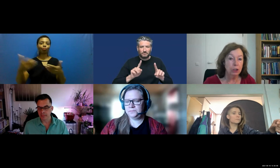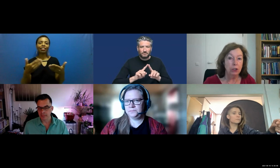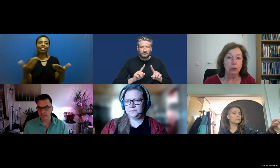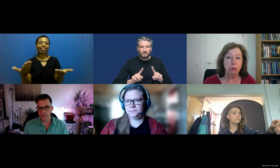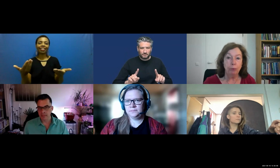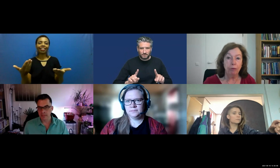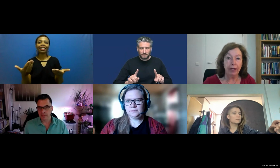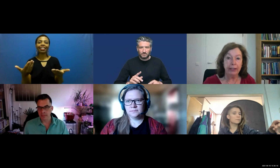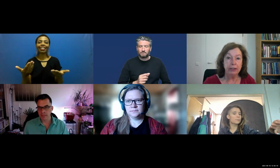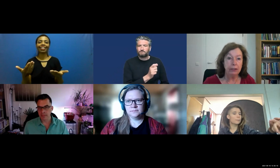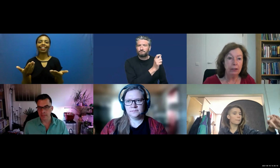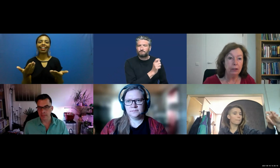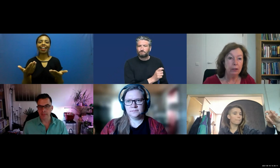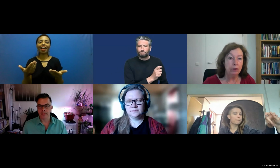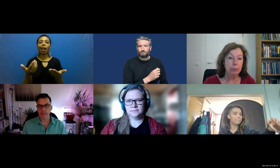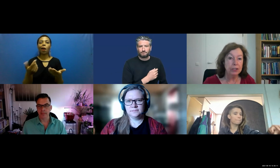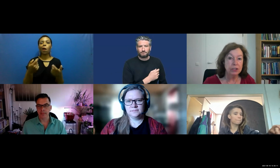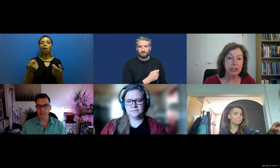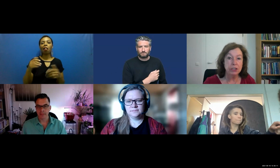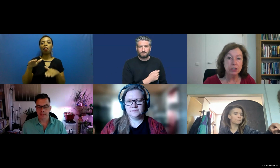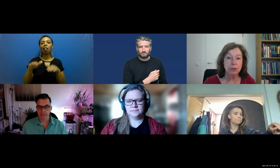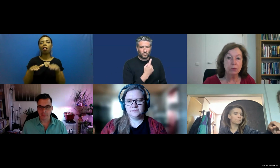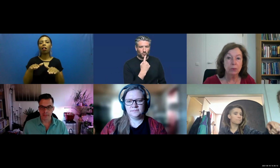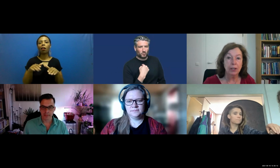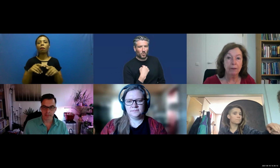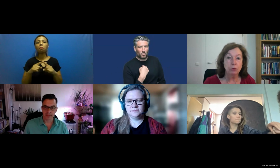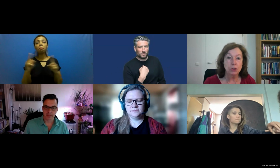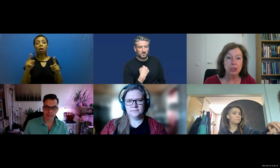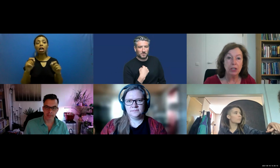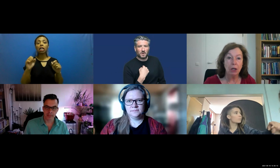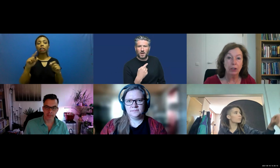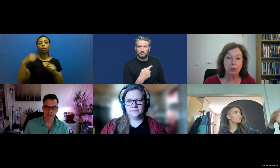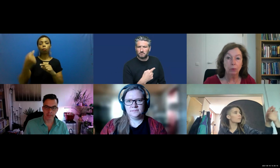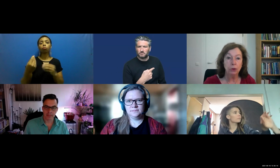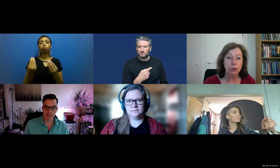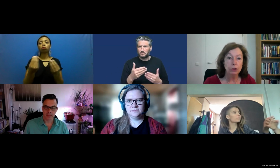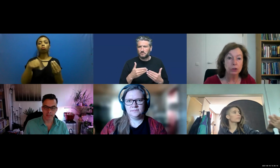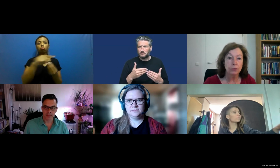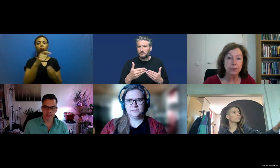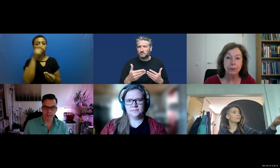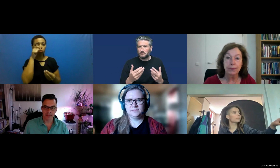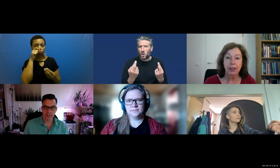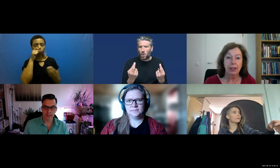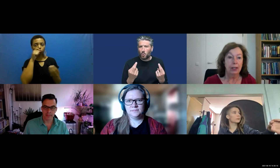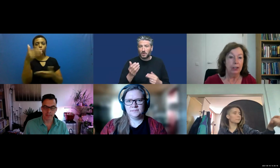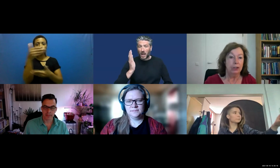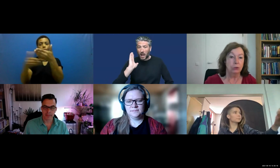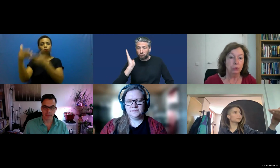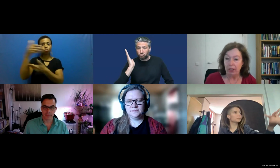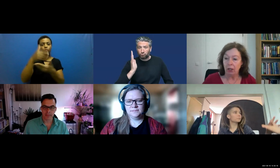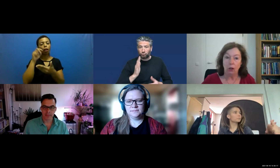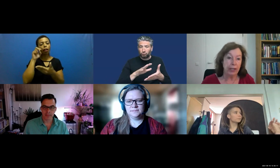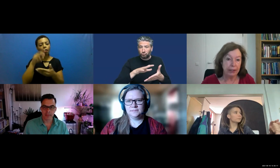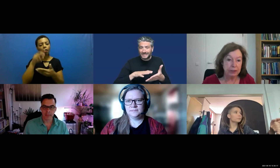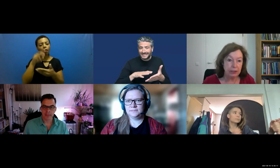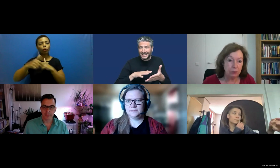effort to provide the presentations, but we will have to see how that works.